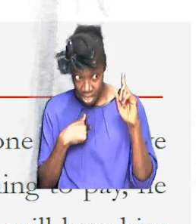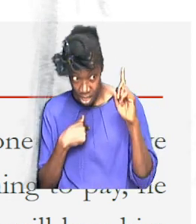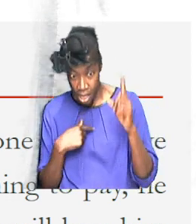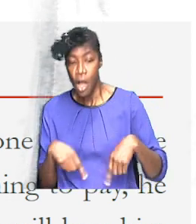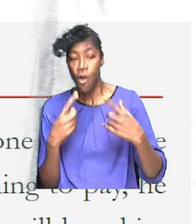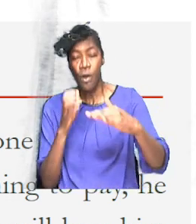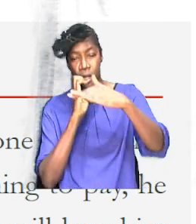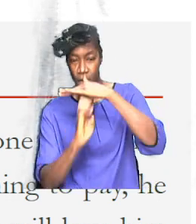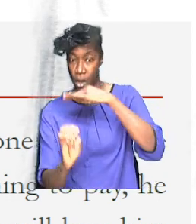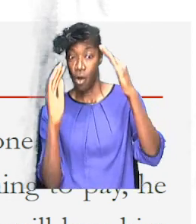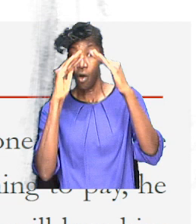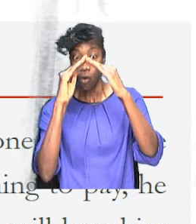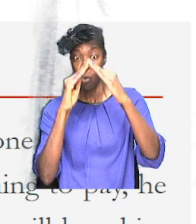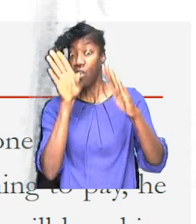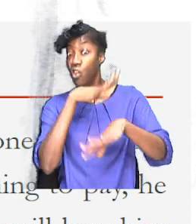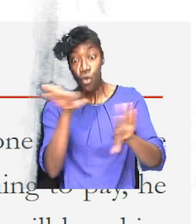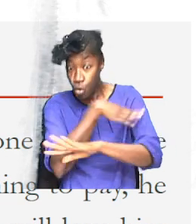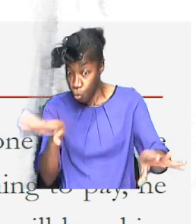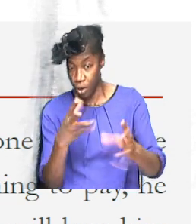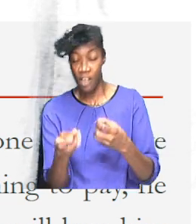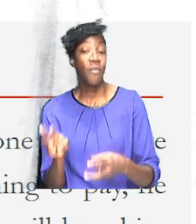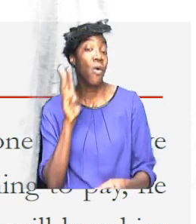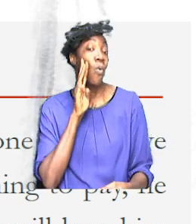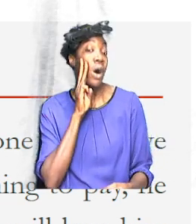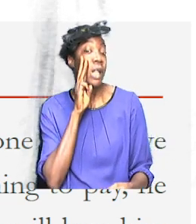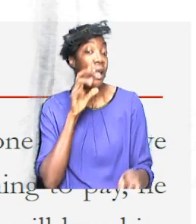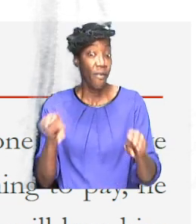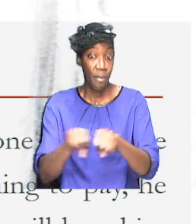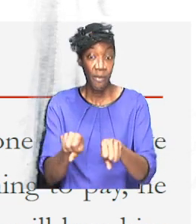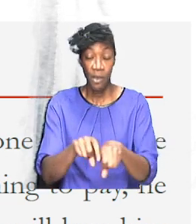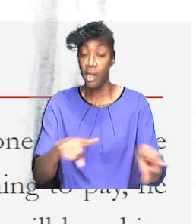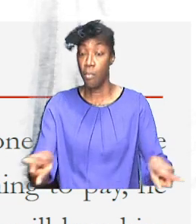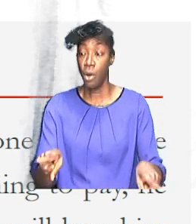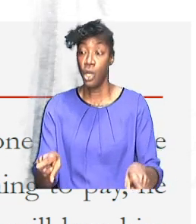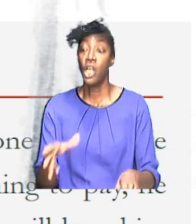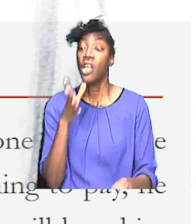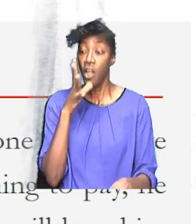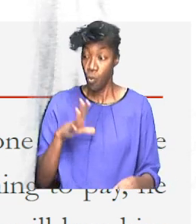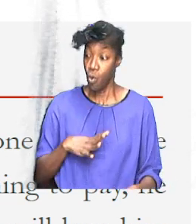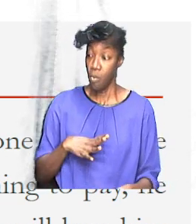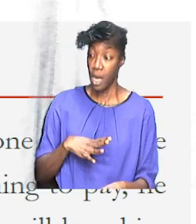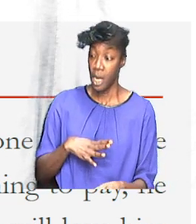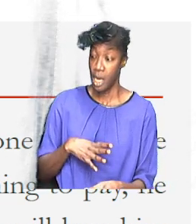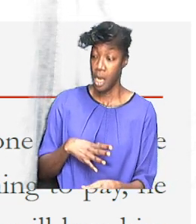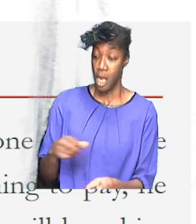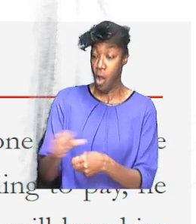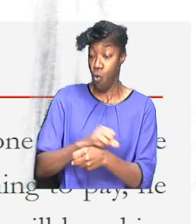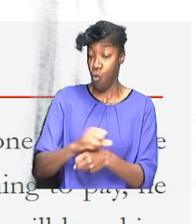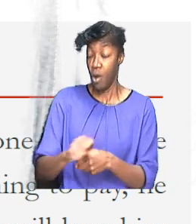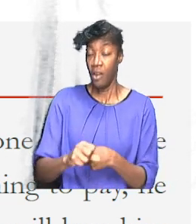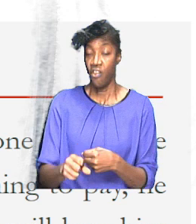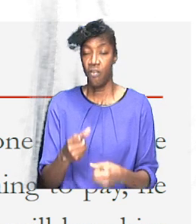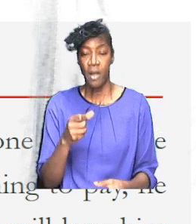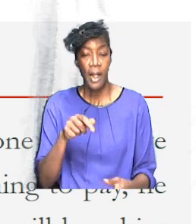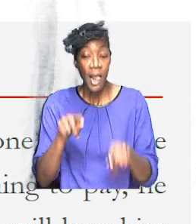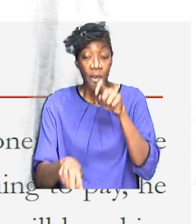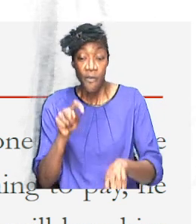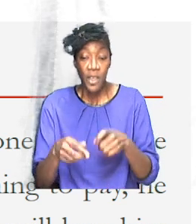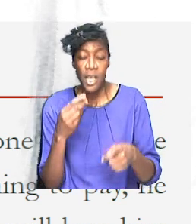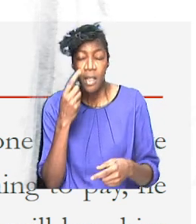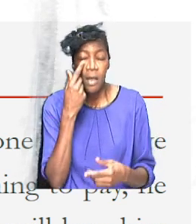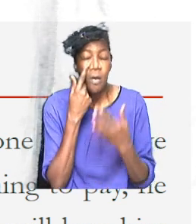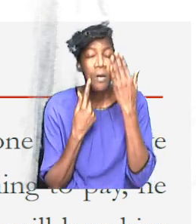thou gavest me no water for my feet, but she has washed my feet with tears and wiped them